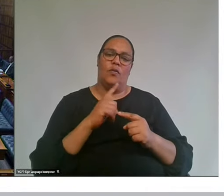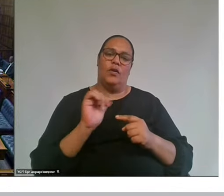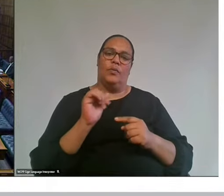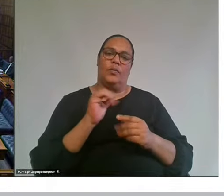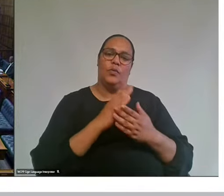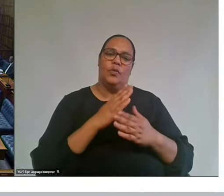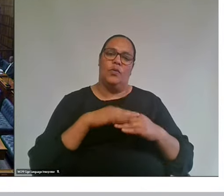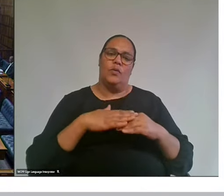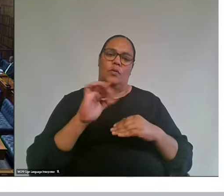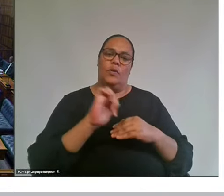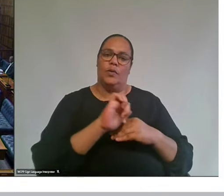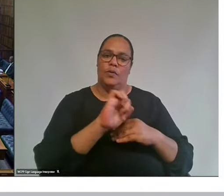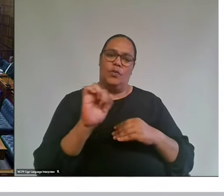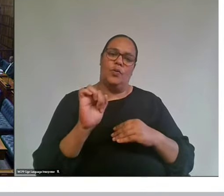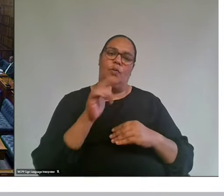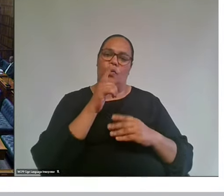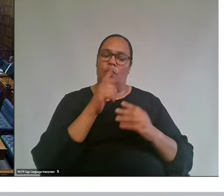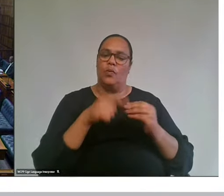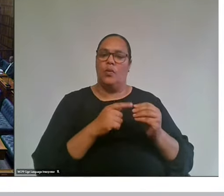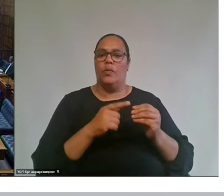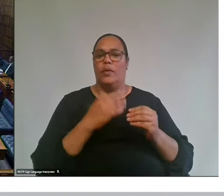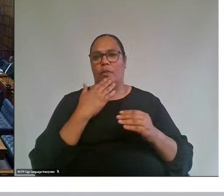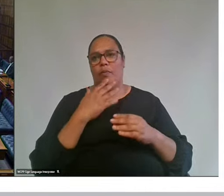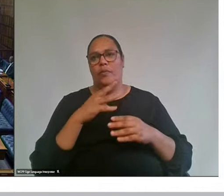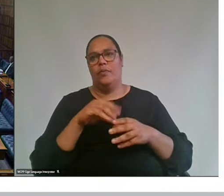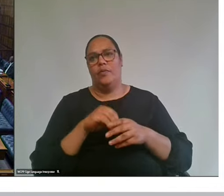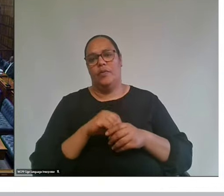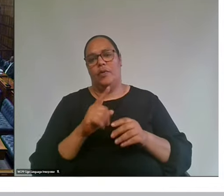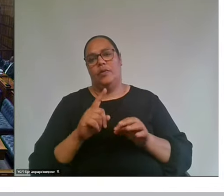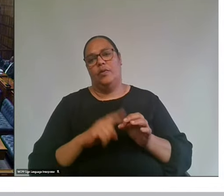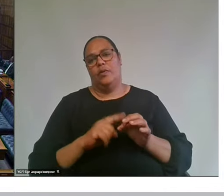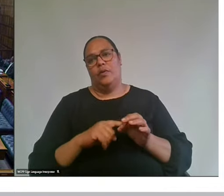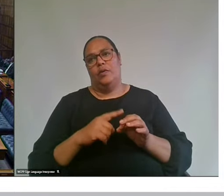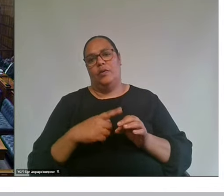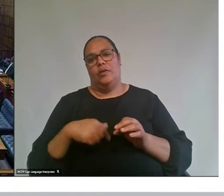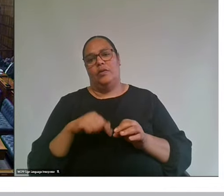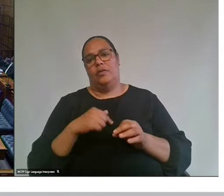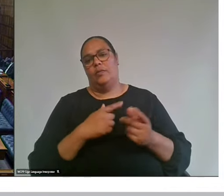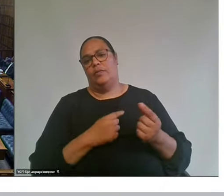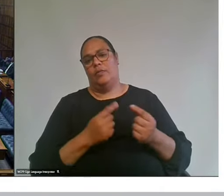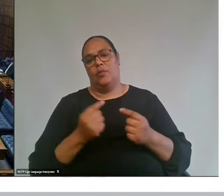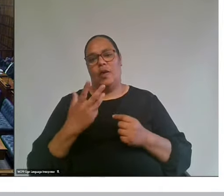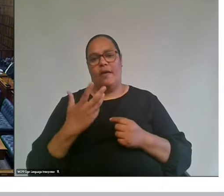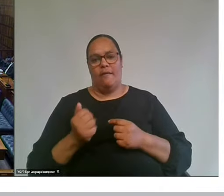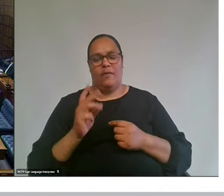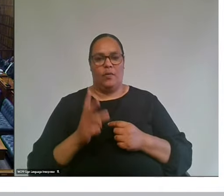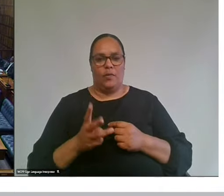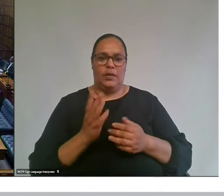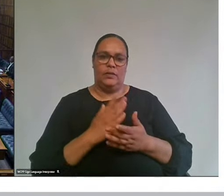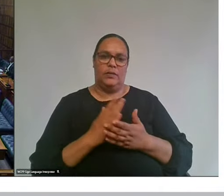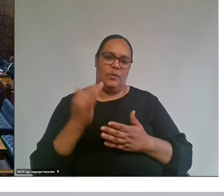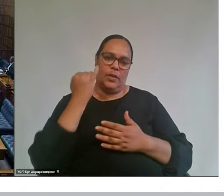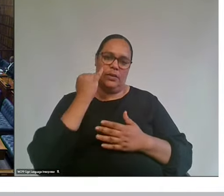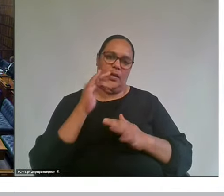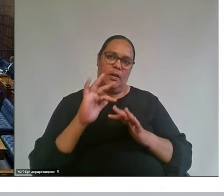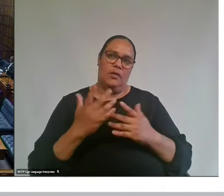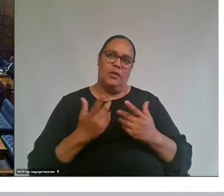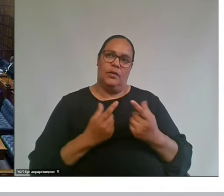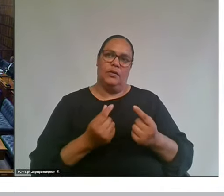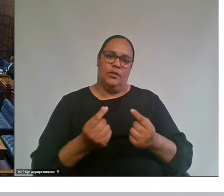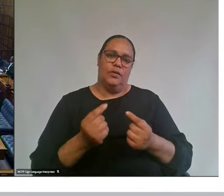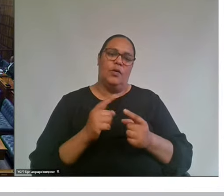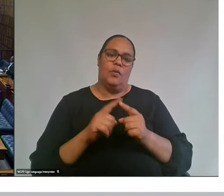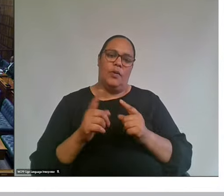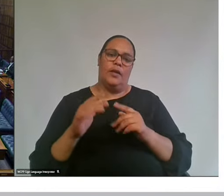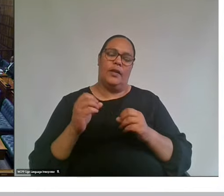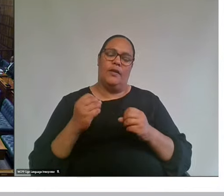may need to talk to those who are in polygam relationships maybe they may have some ideas on how you manage